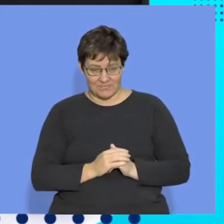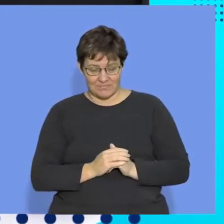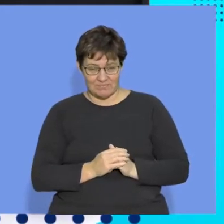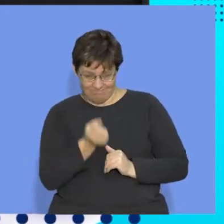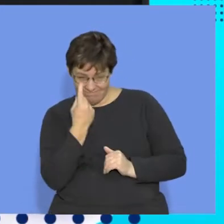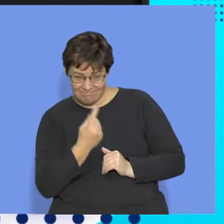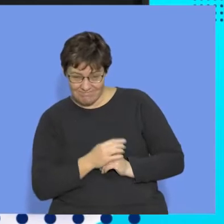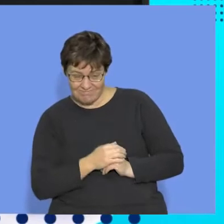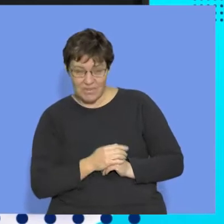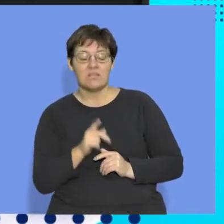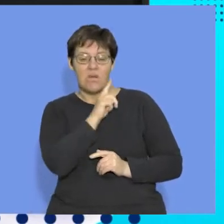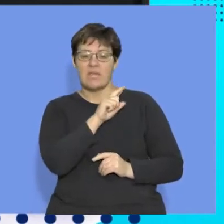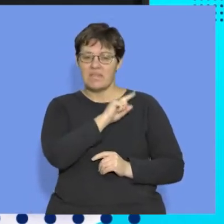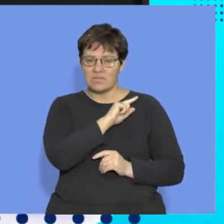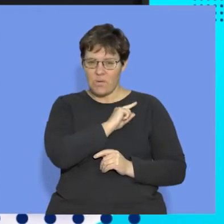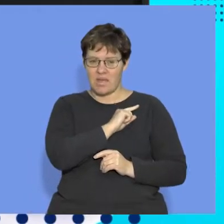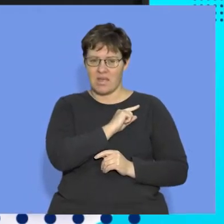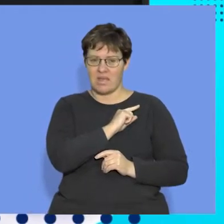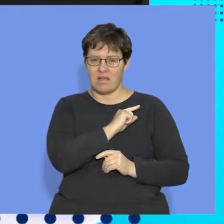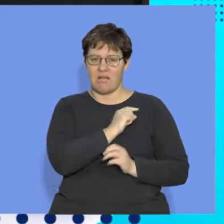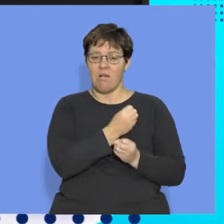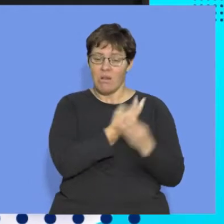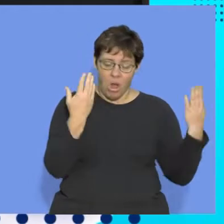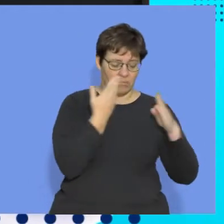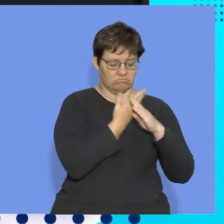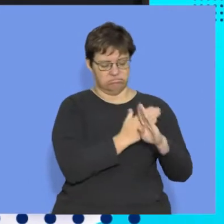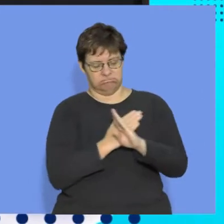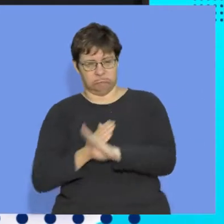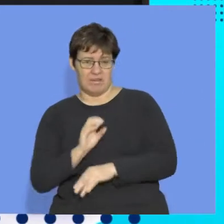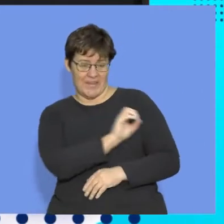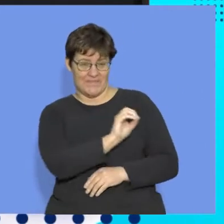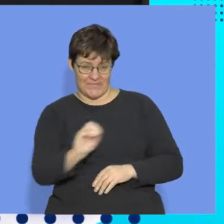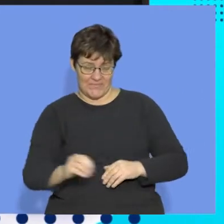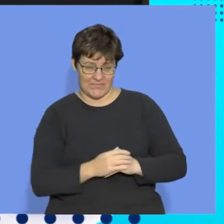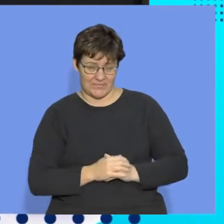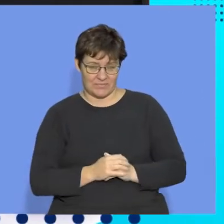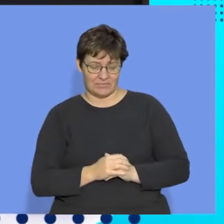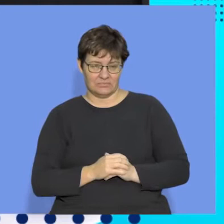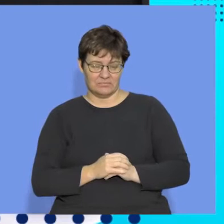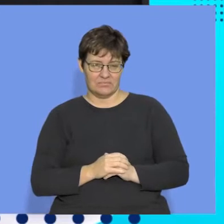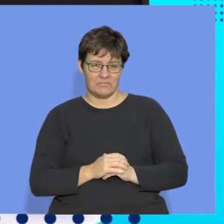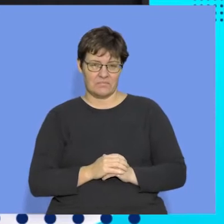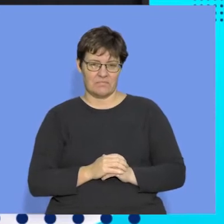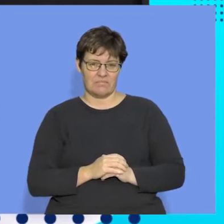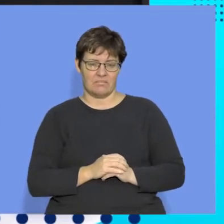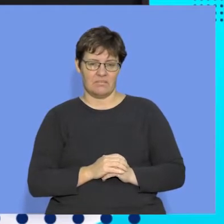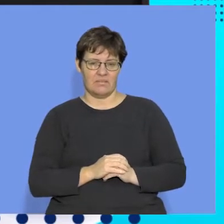together? Hence, they actually put lots and lots of restrictions on that. So, but I'd like you